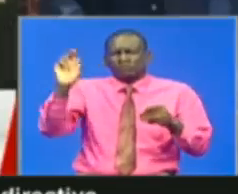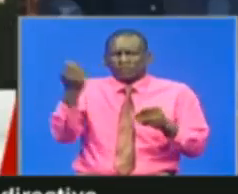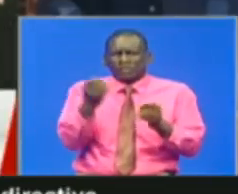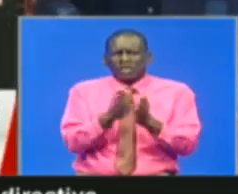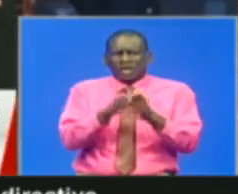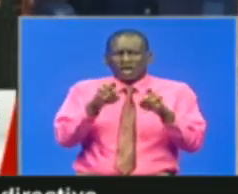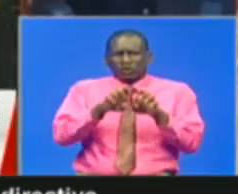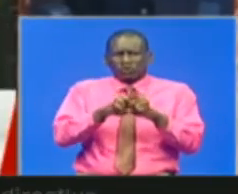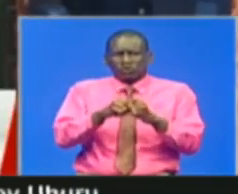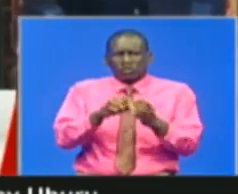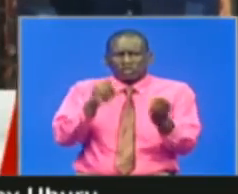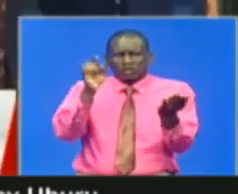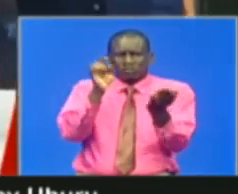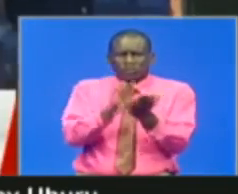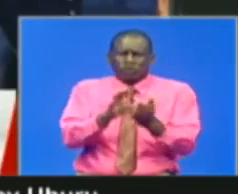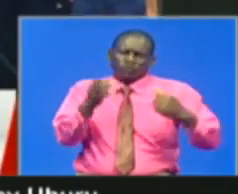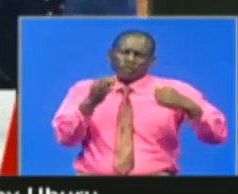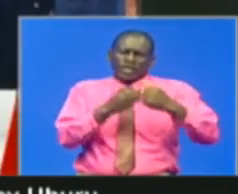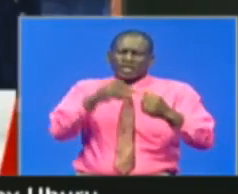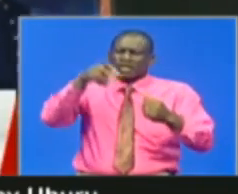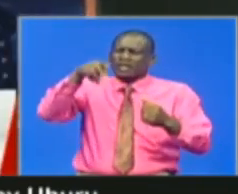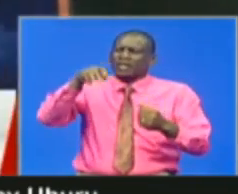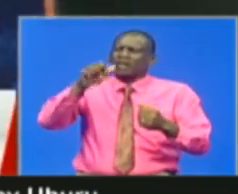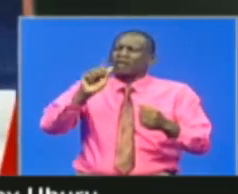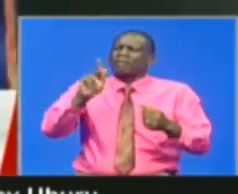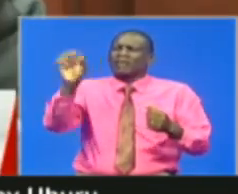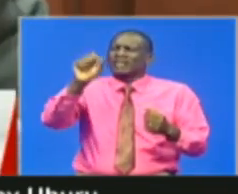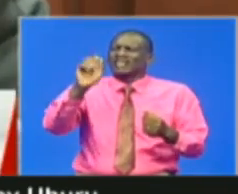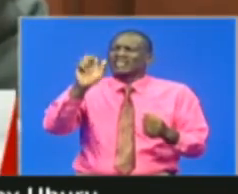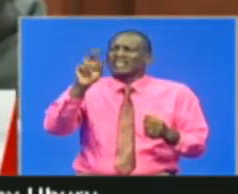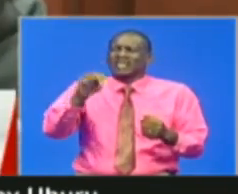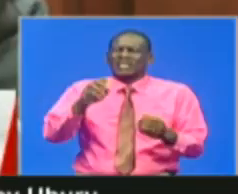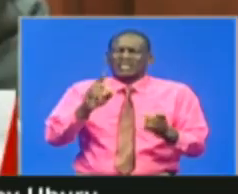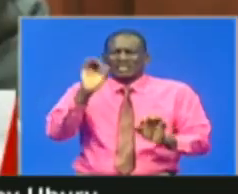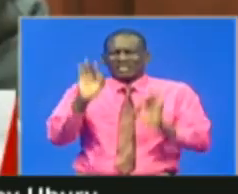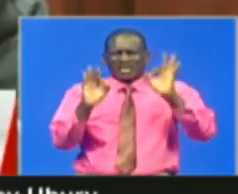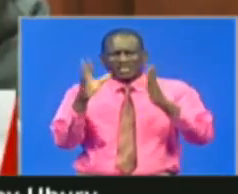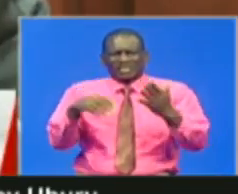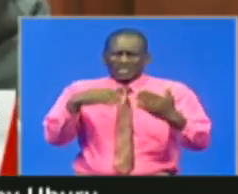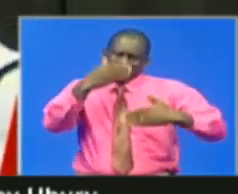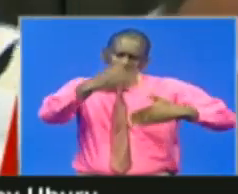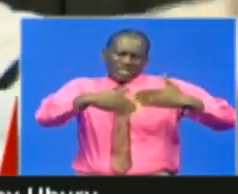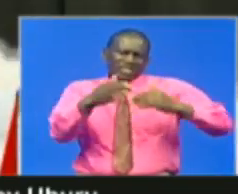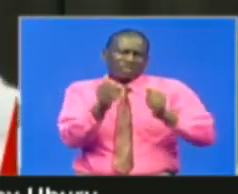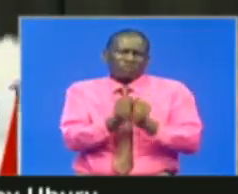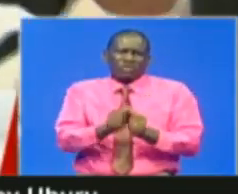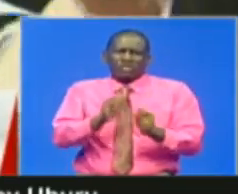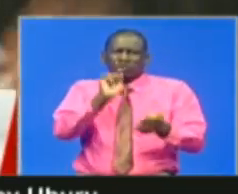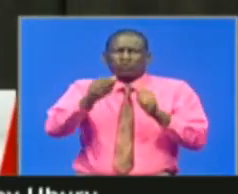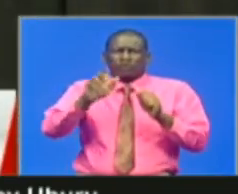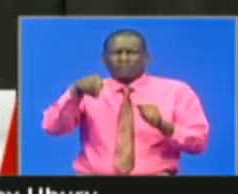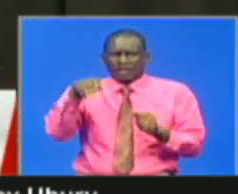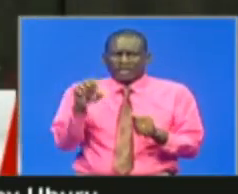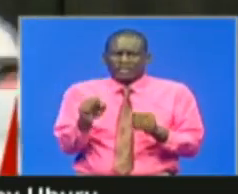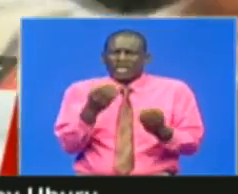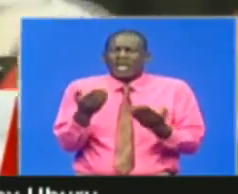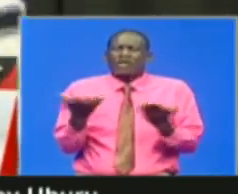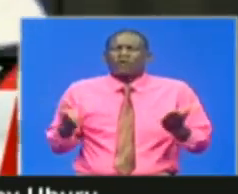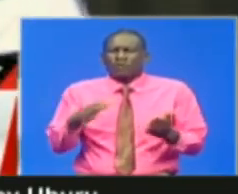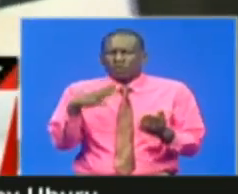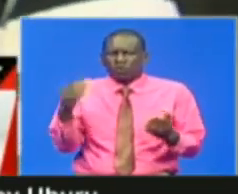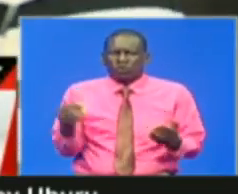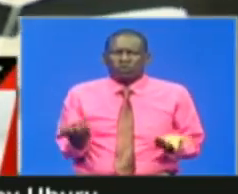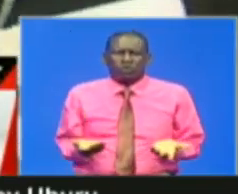the deportation of 8 Pakistani dancers linked to sports CS Rashid Echesa. Kila pahali tukienda,